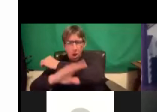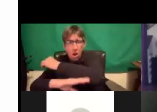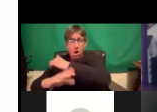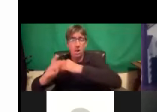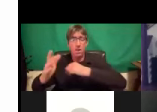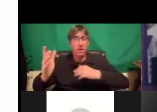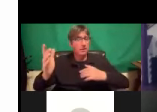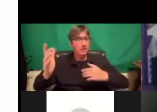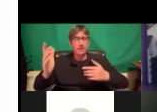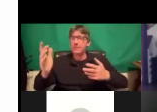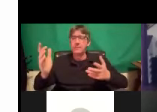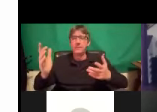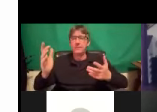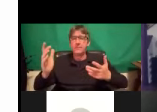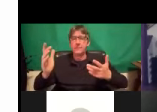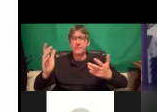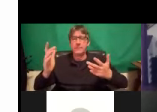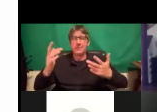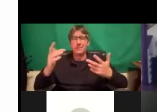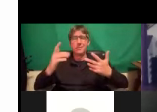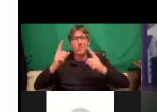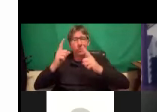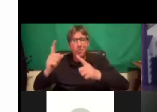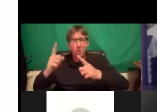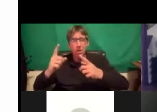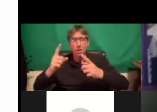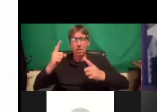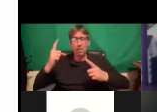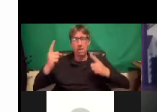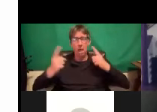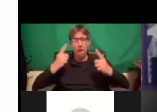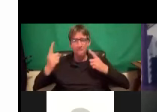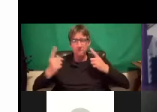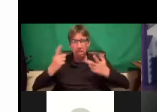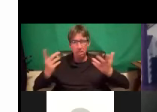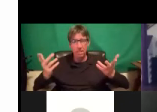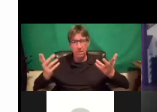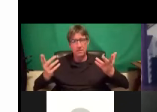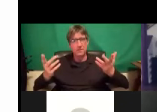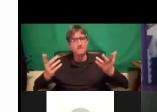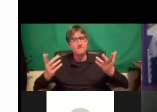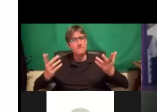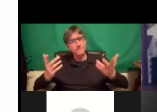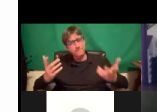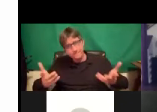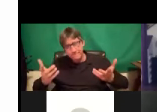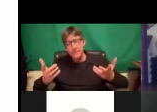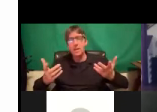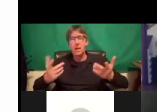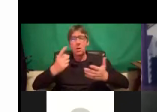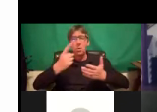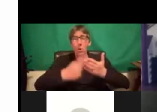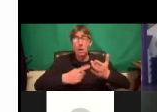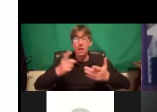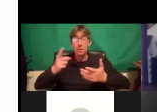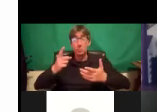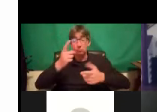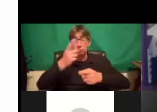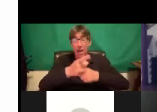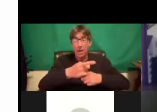as possible, as well as not just the ridership was very point in time, but great to your question of like, what about the routes that are suspended?